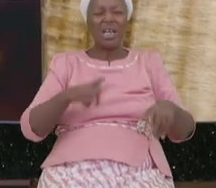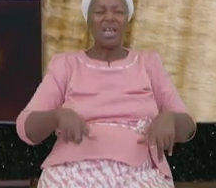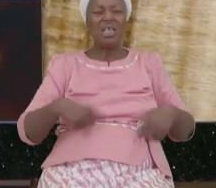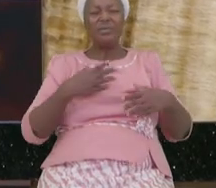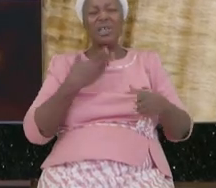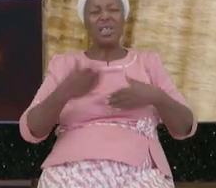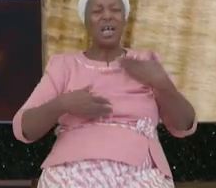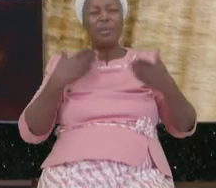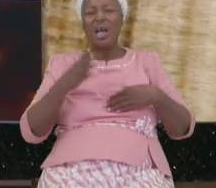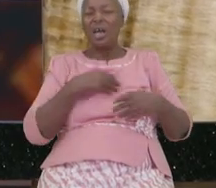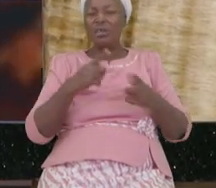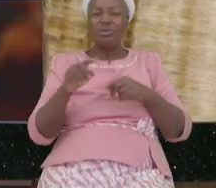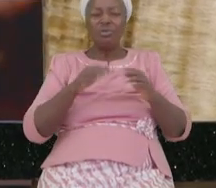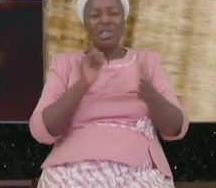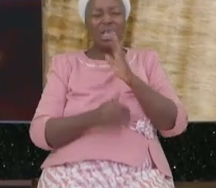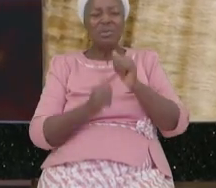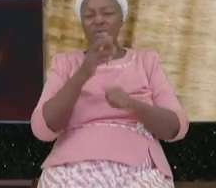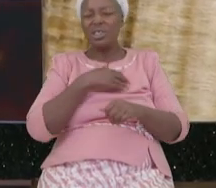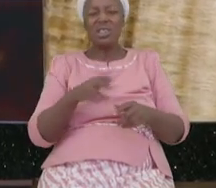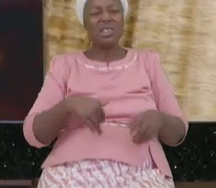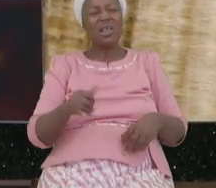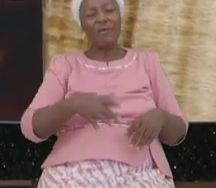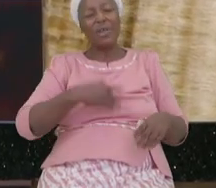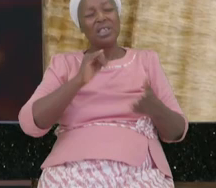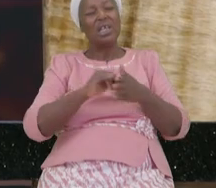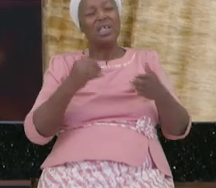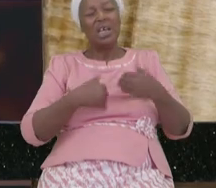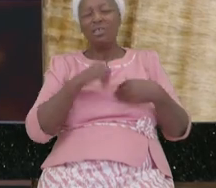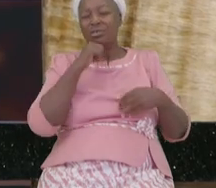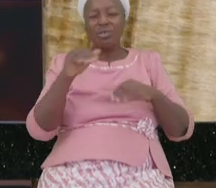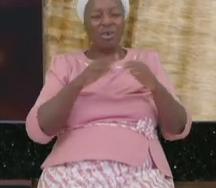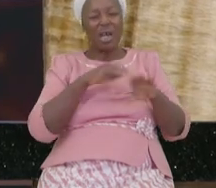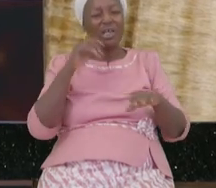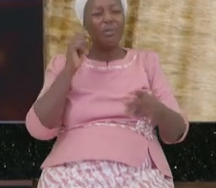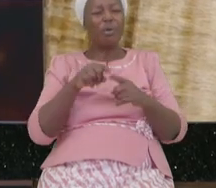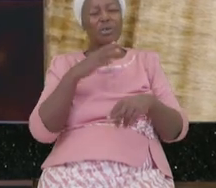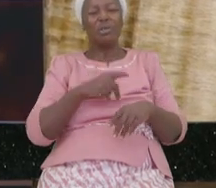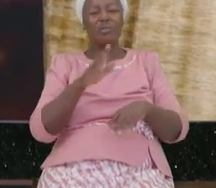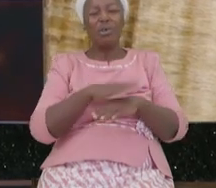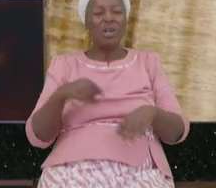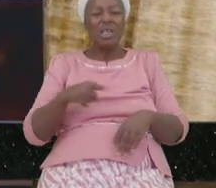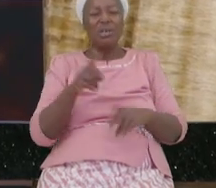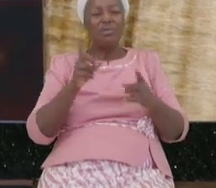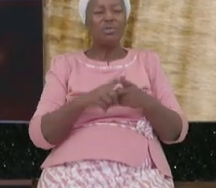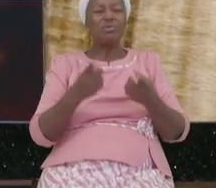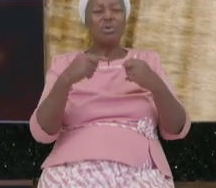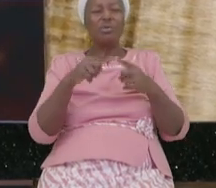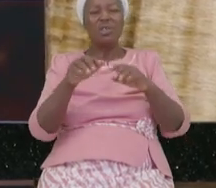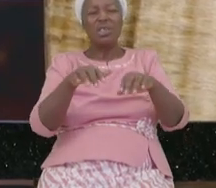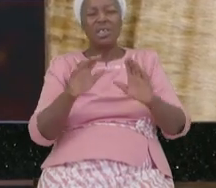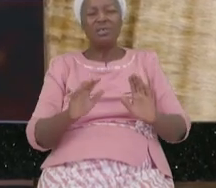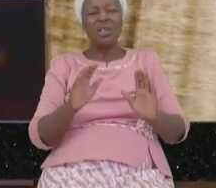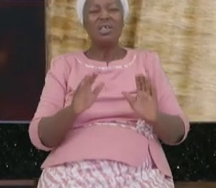and to do what he still felt he had not done at the point of calling him to come to the great